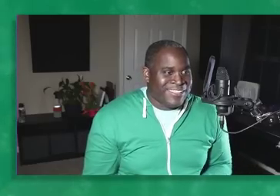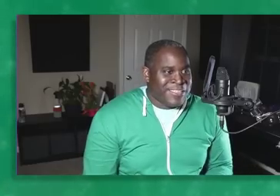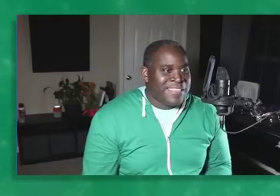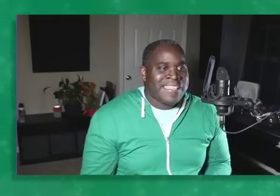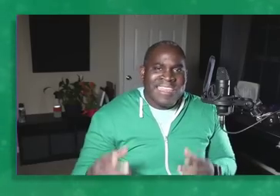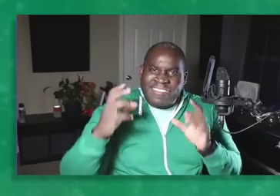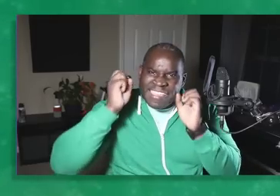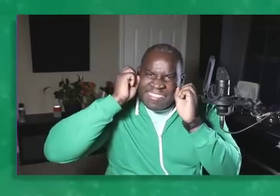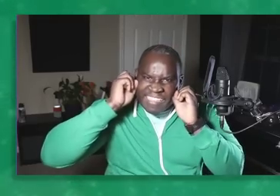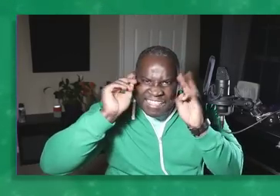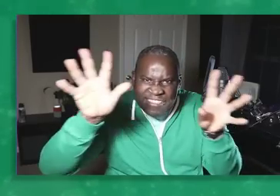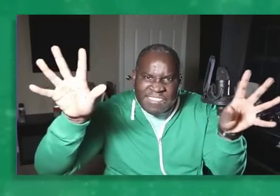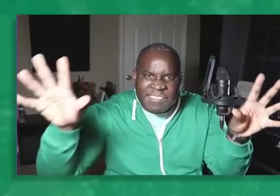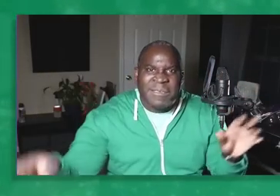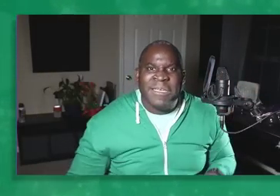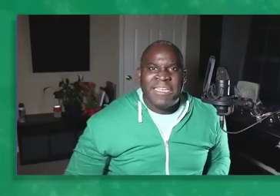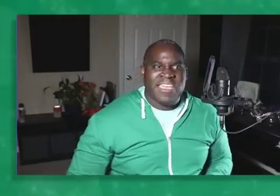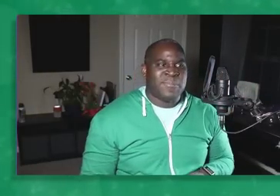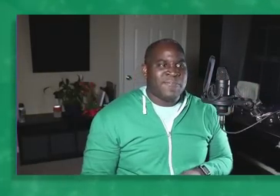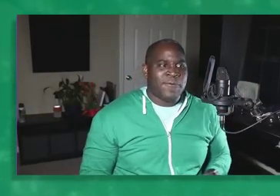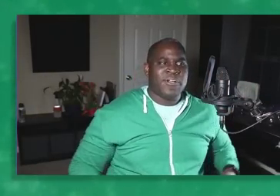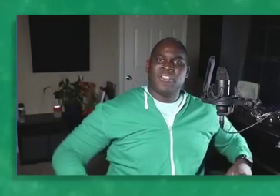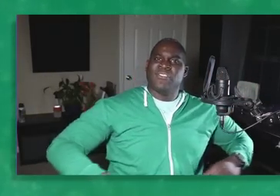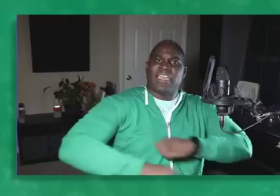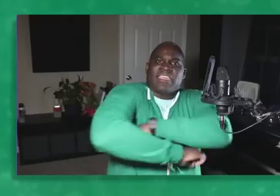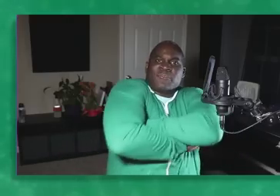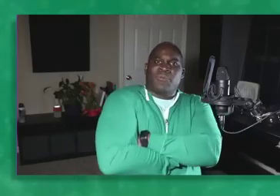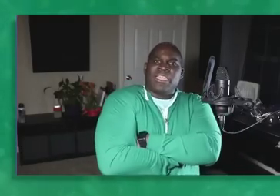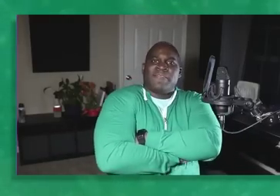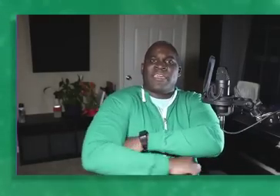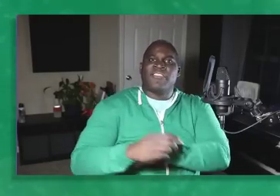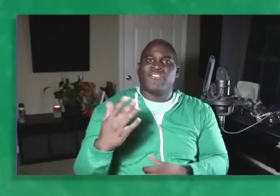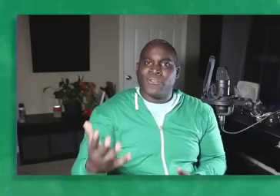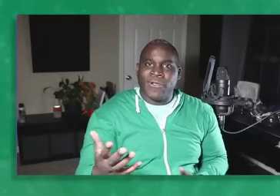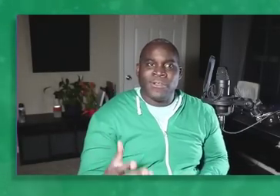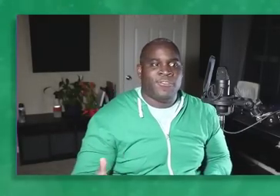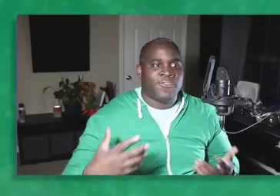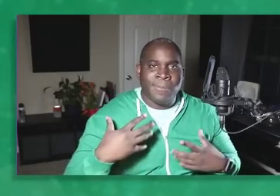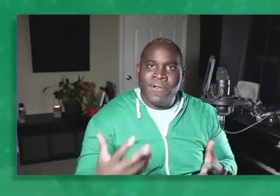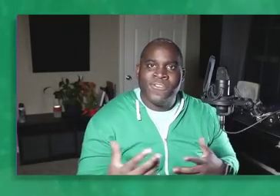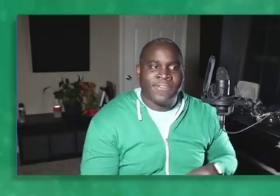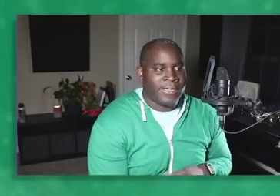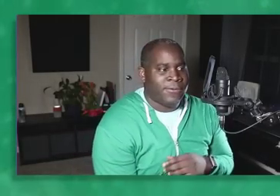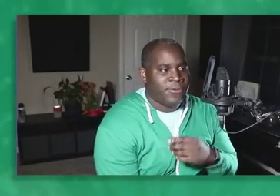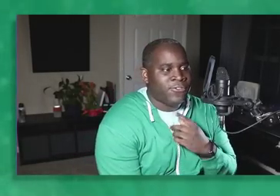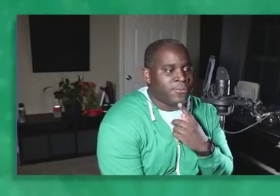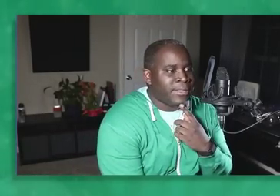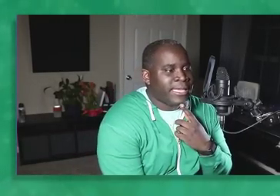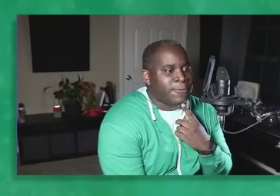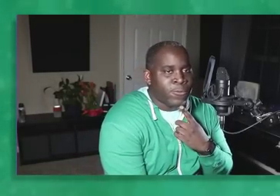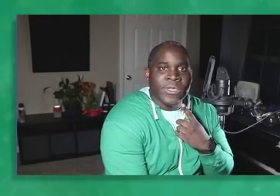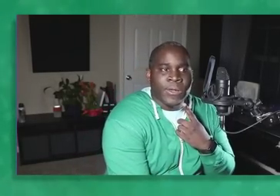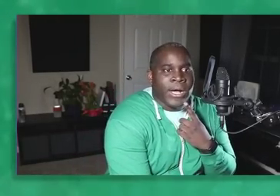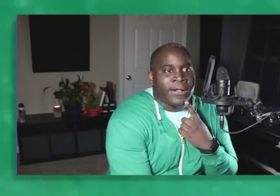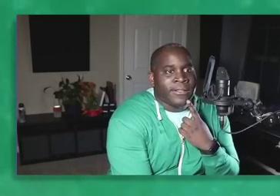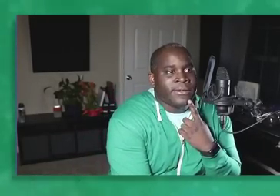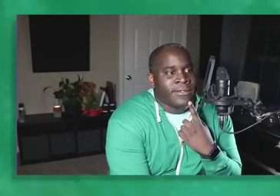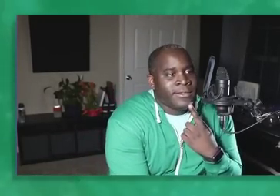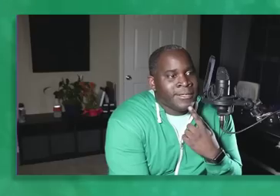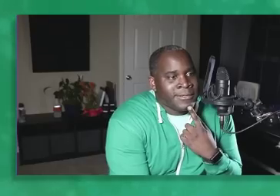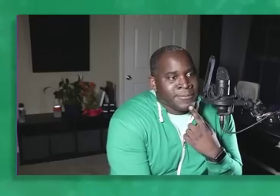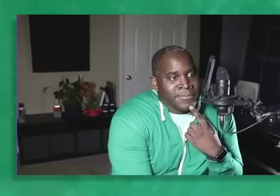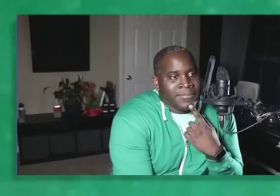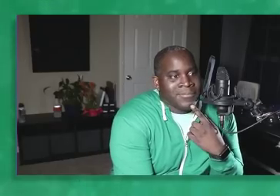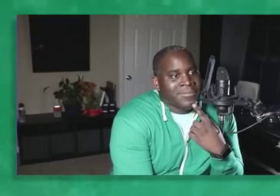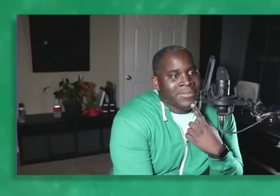it. It's not as intense as before, not as brave, not as stern. There's emotions that go into it. She's playing it really well.